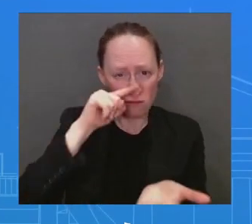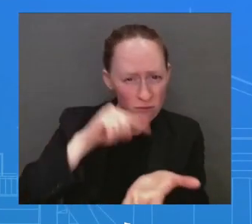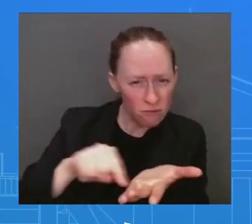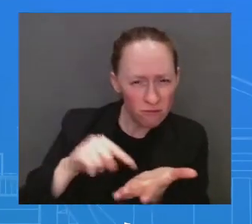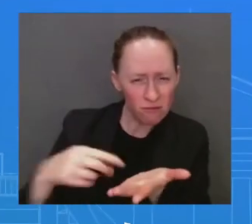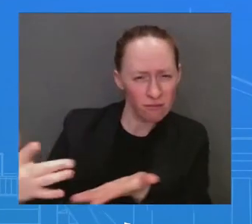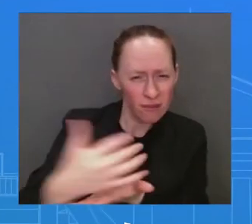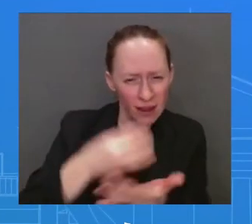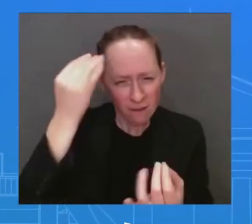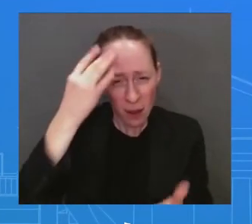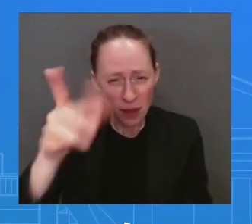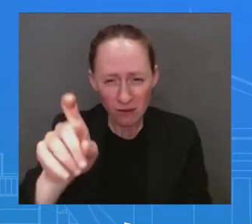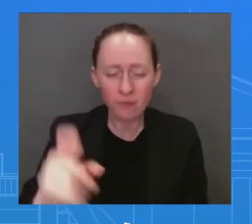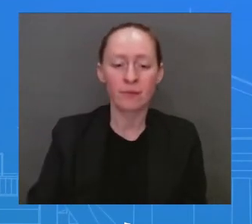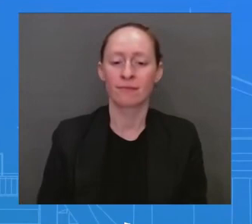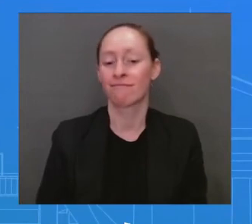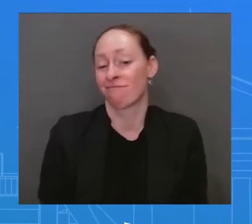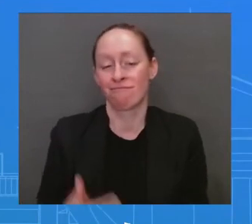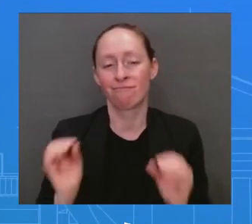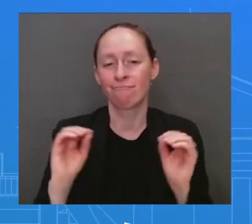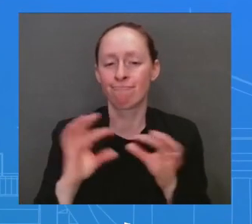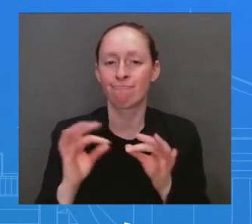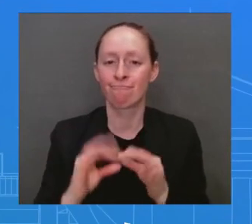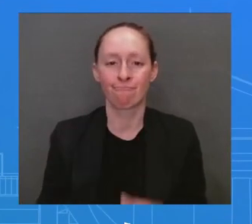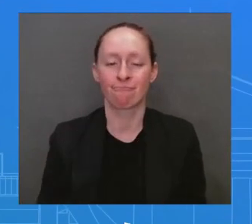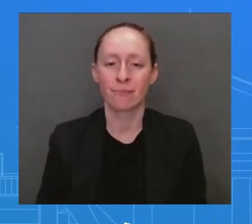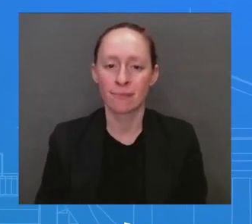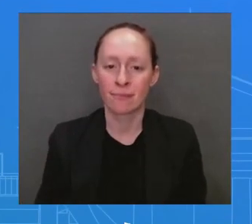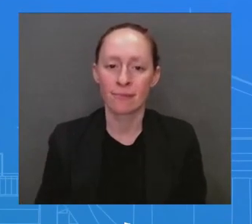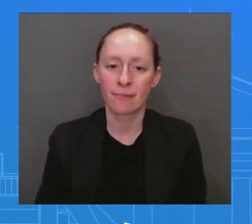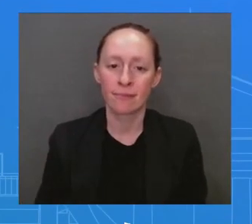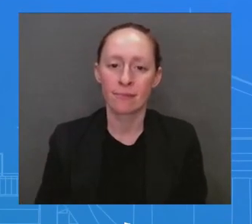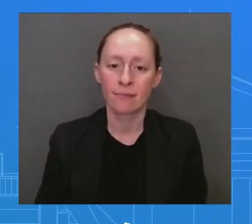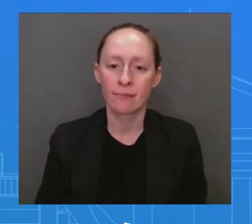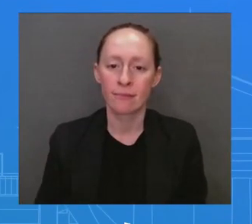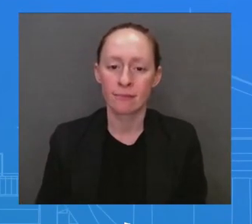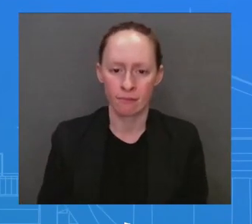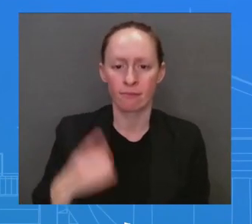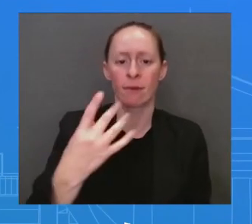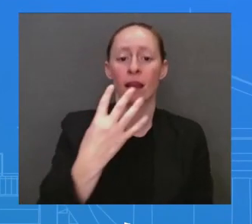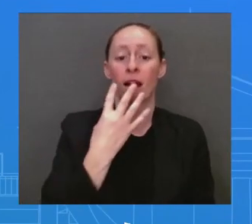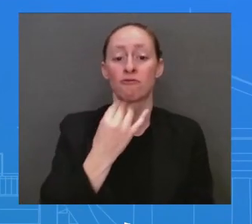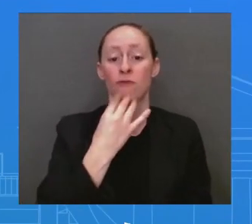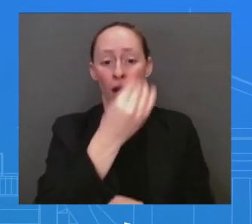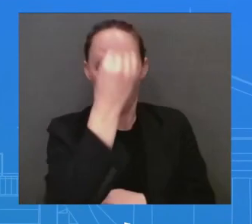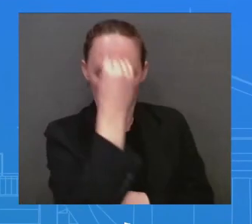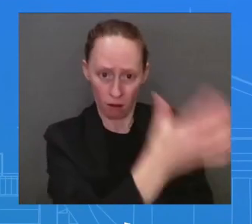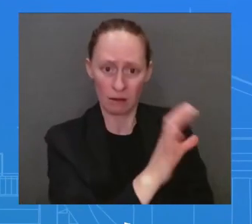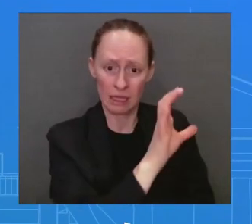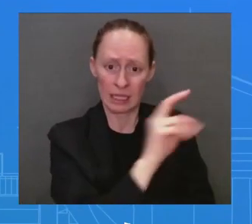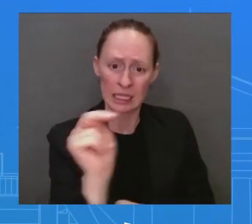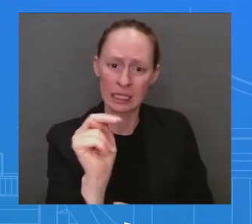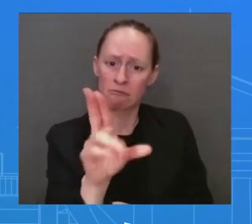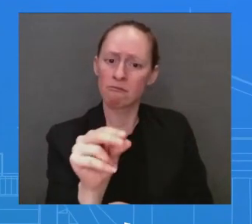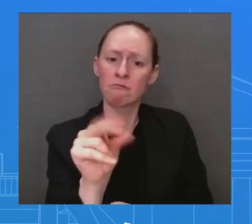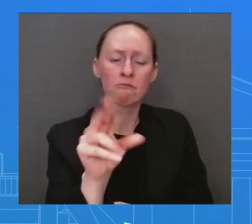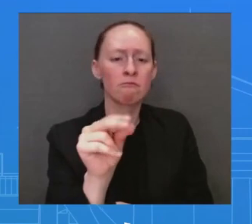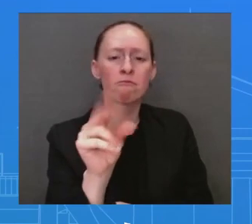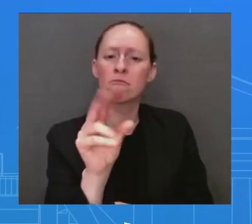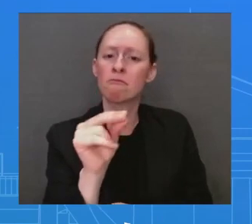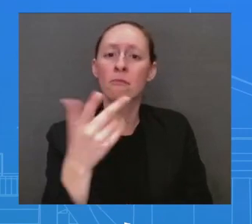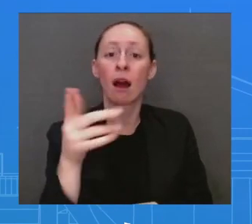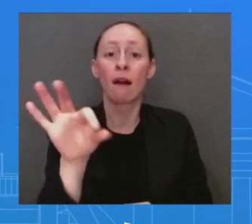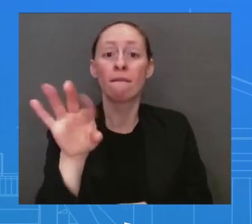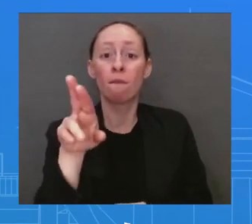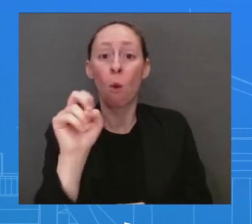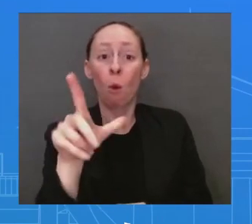Israeli officials have told CNN that they do not support any transfer of fuel into Gaza, which Hamas has said is required